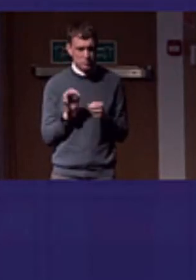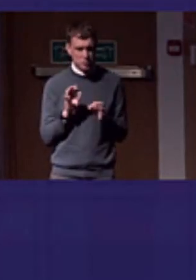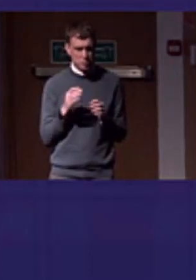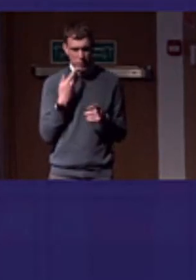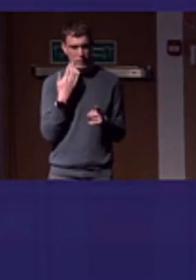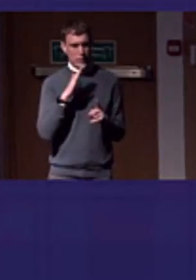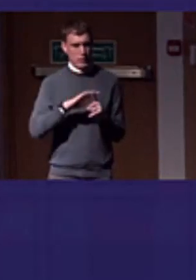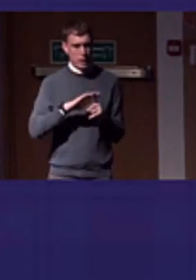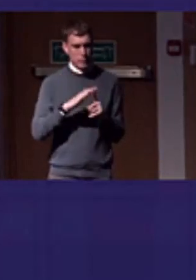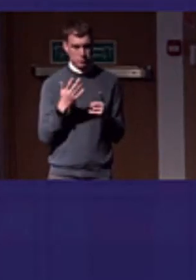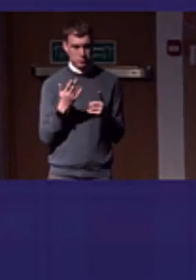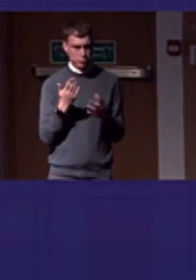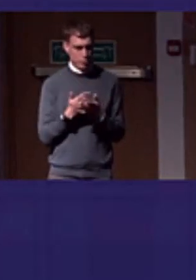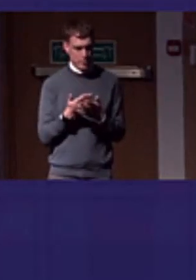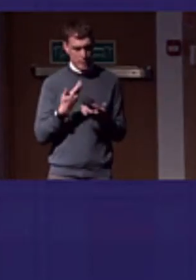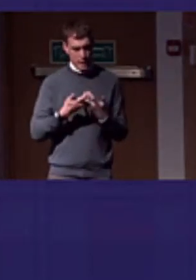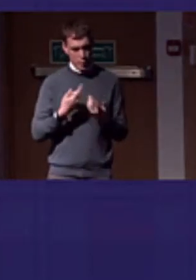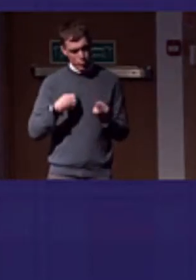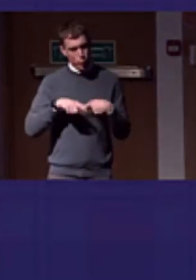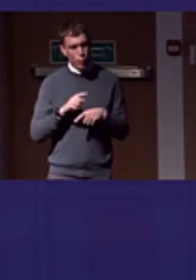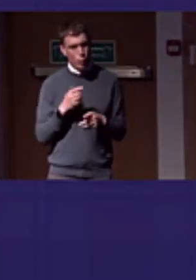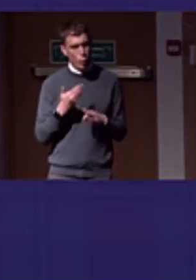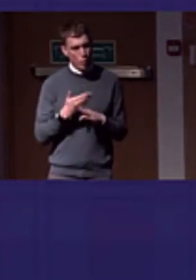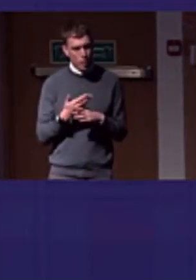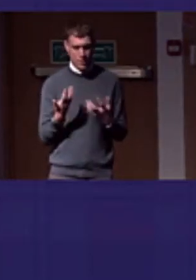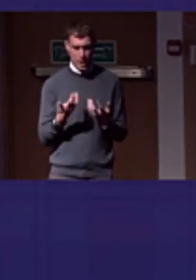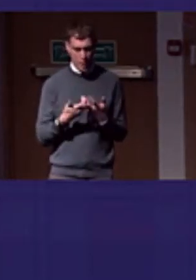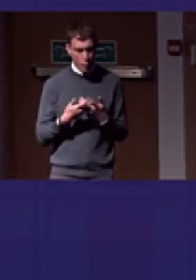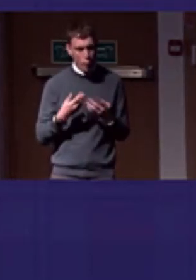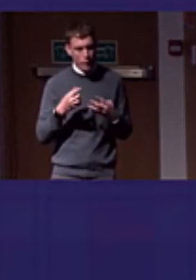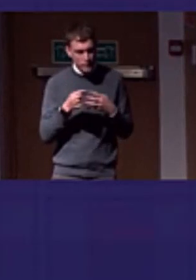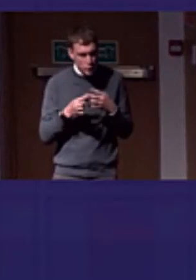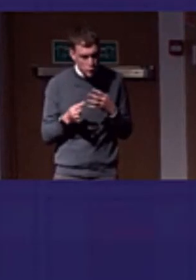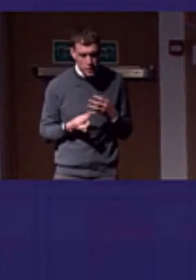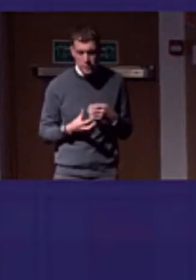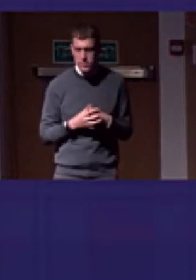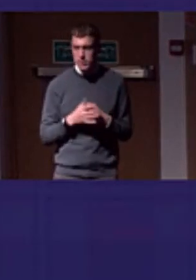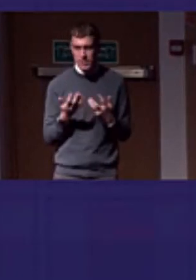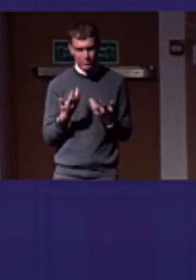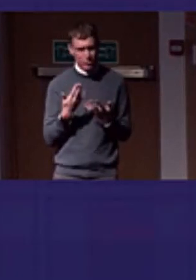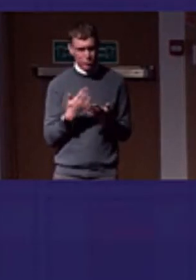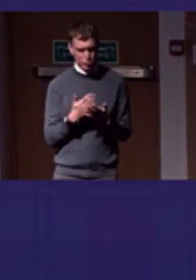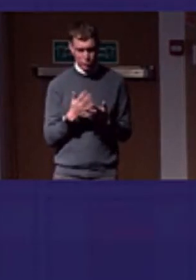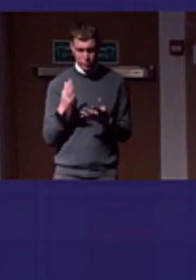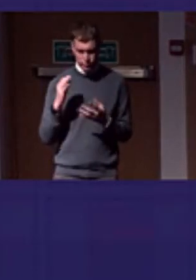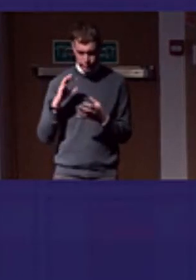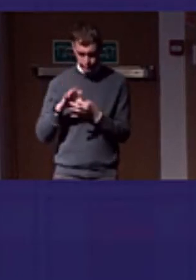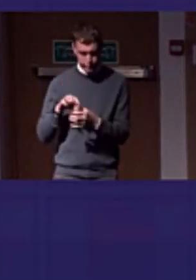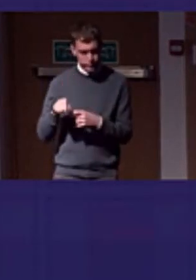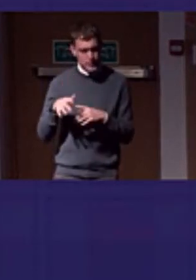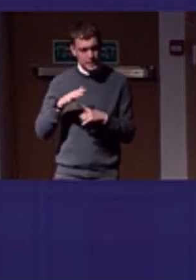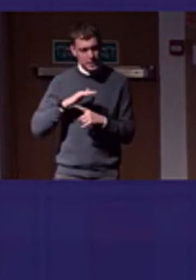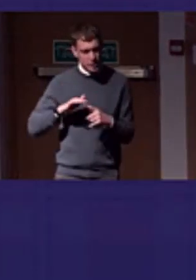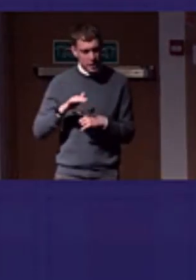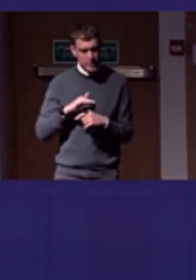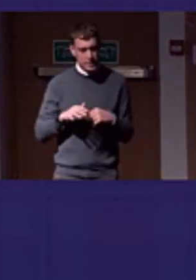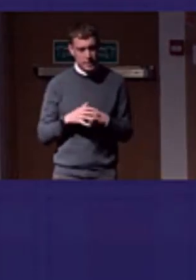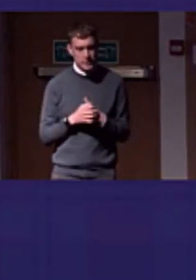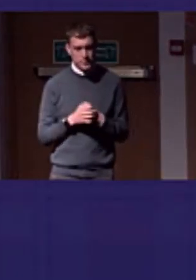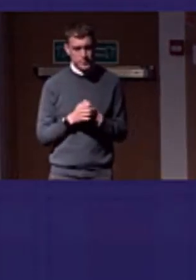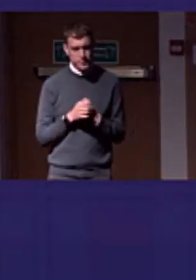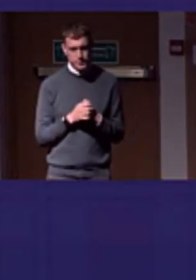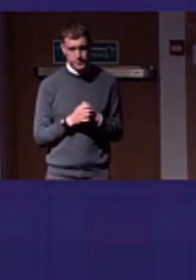this. It's how we work, how we function, how we present in society. That seems like a thing we can talk about without issue,